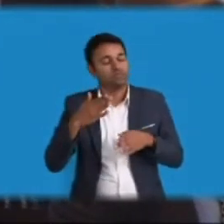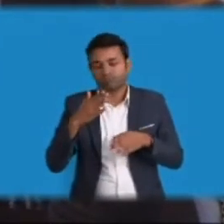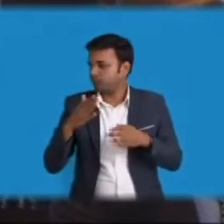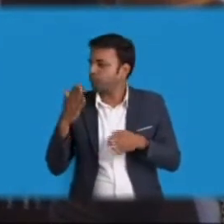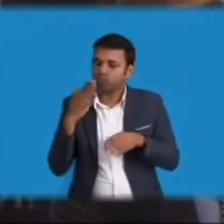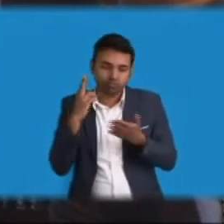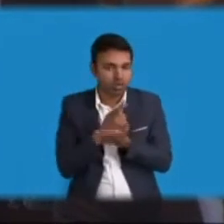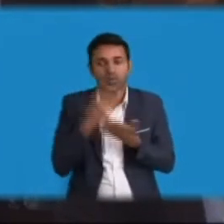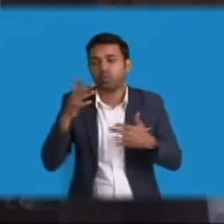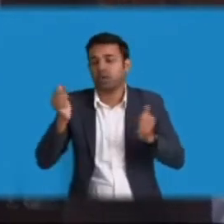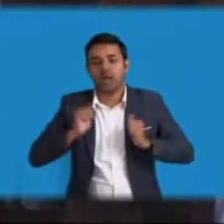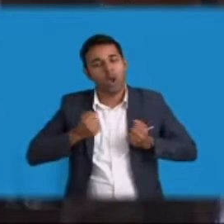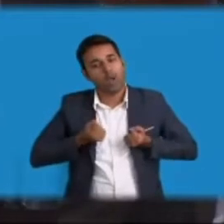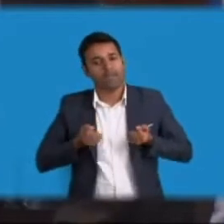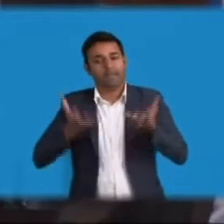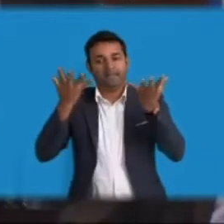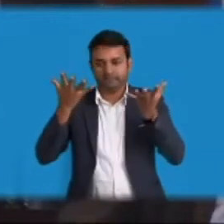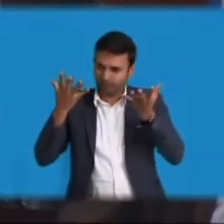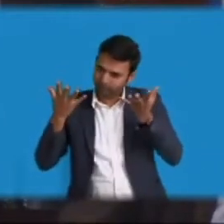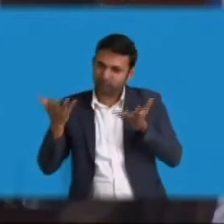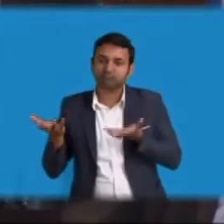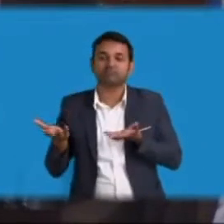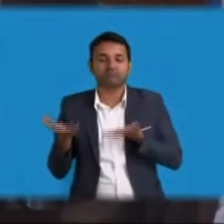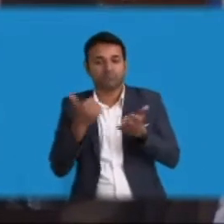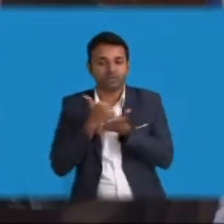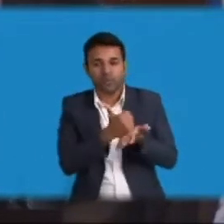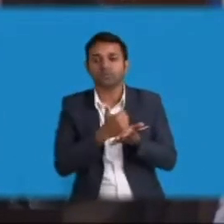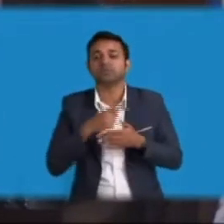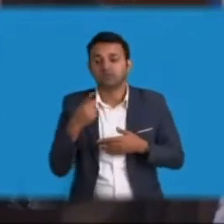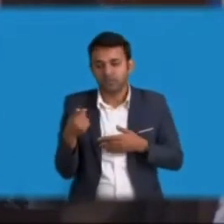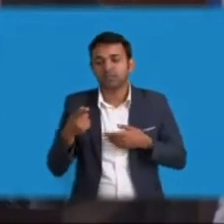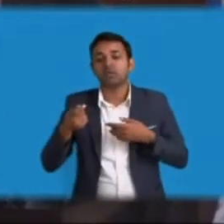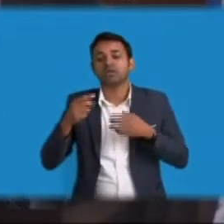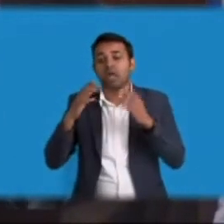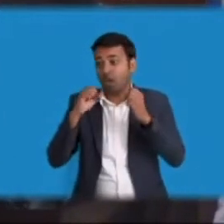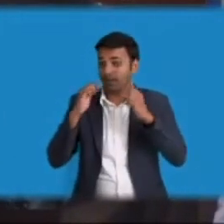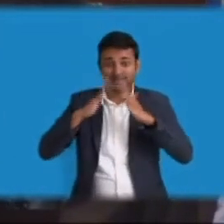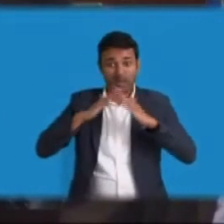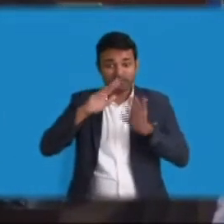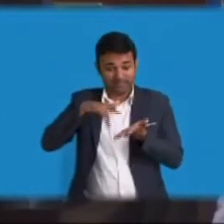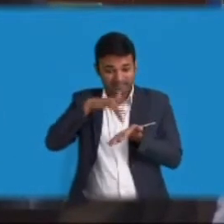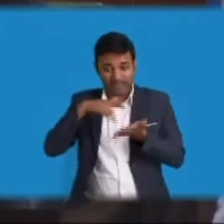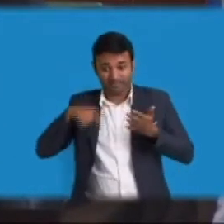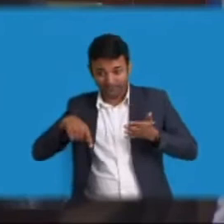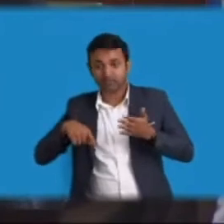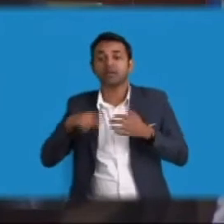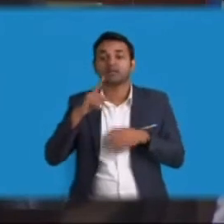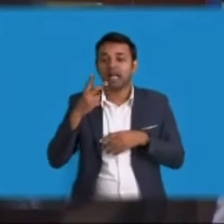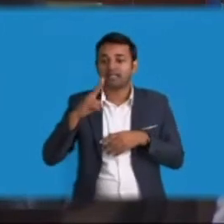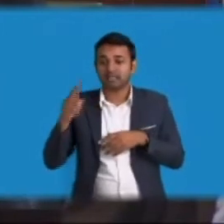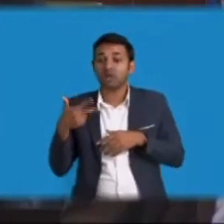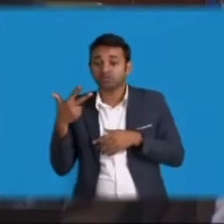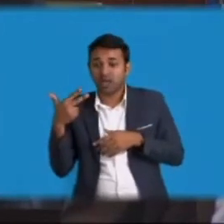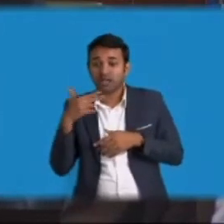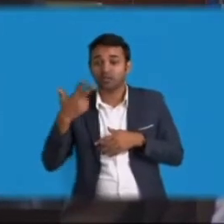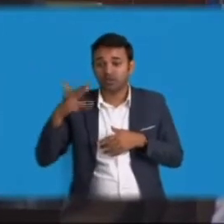markets. Madam Speaker, our town centres have 8,289 market vendors selling